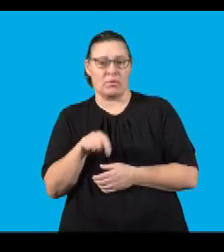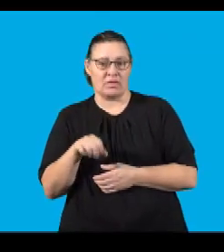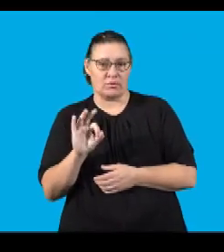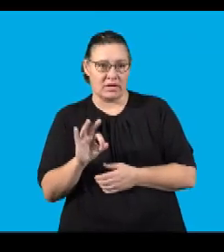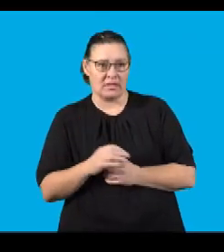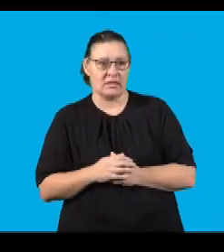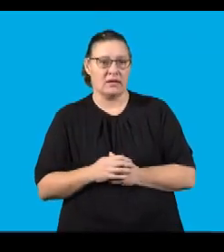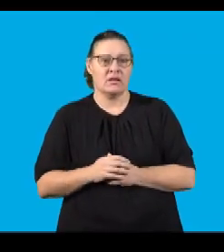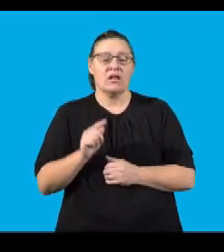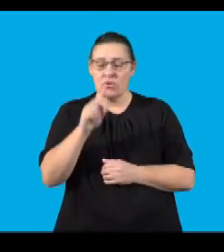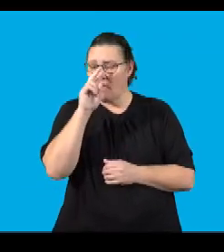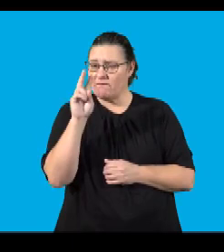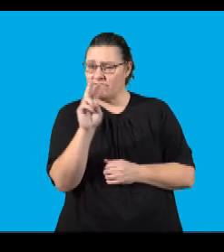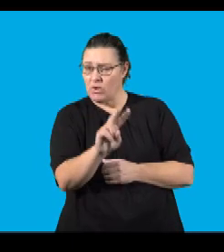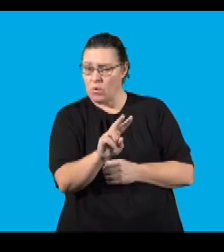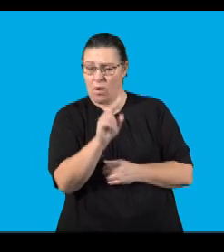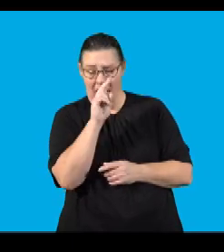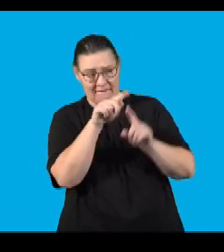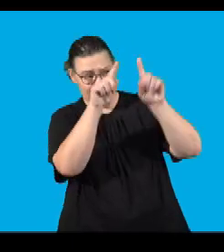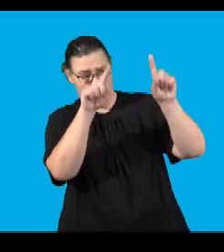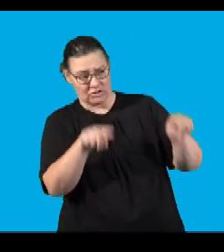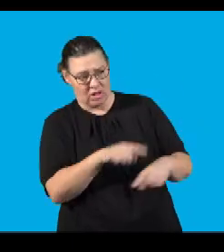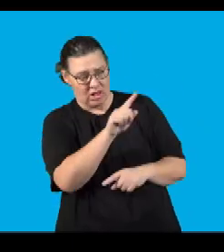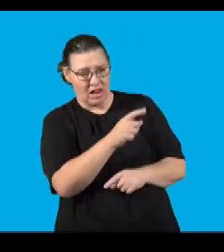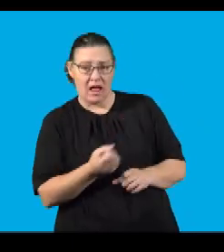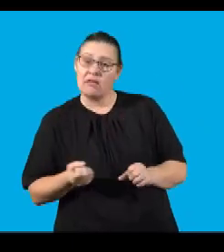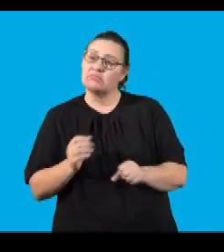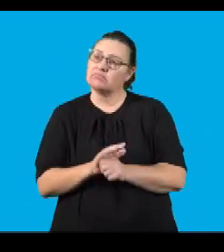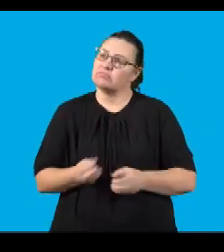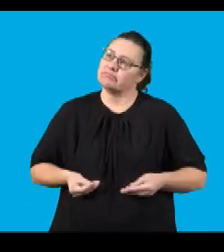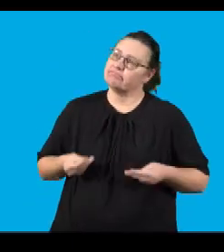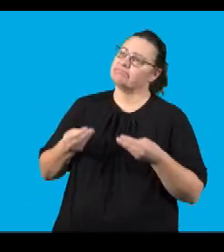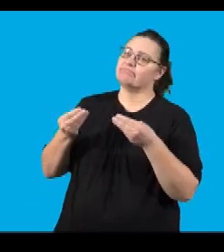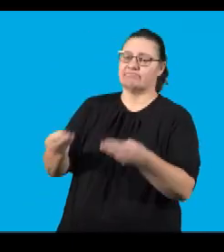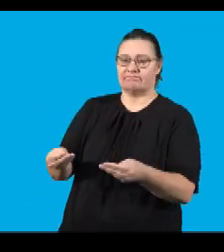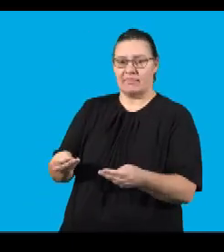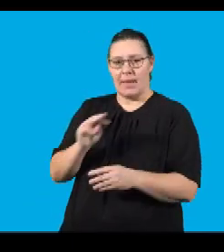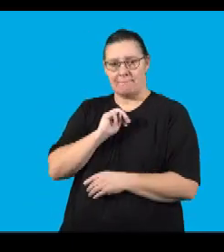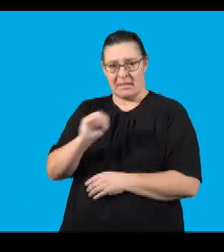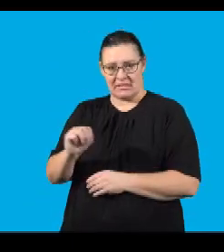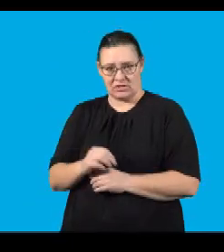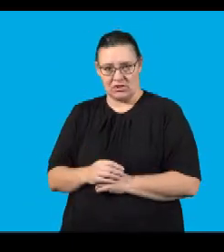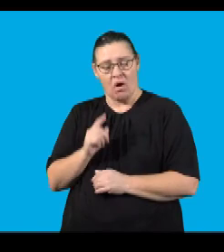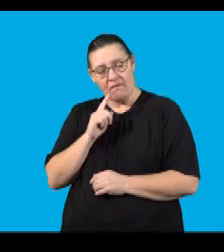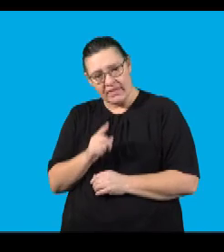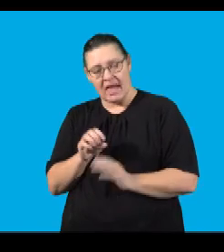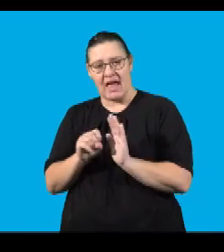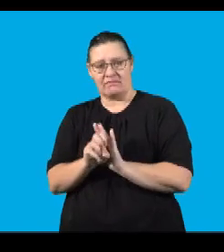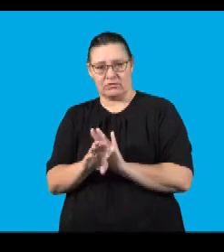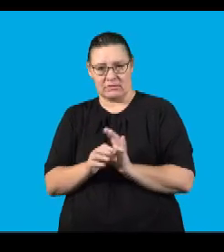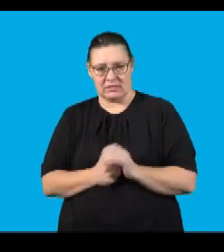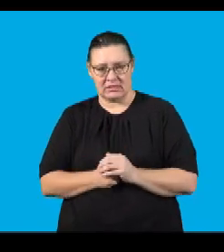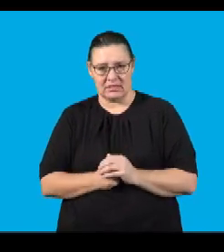question 3.3, in your view, does the visual image effectively convey the message of